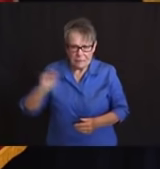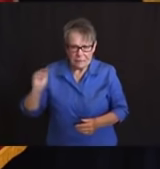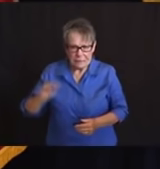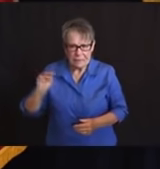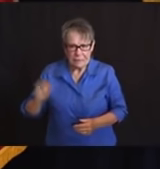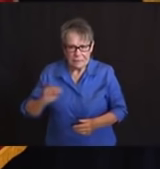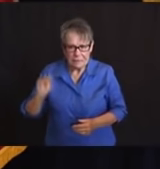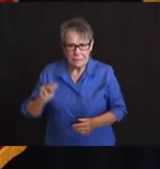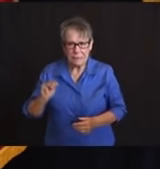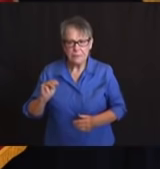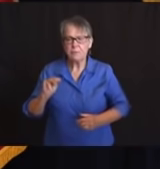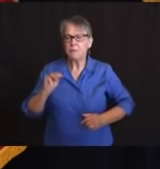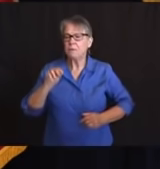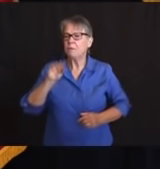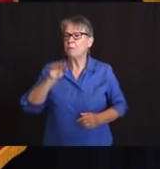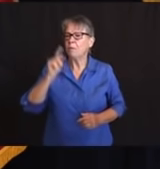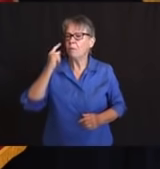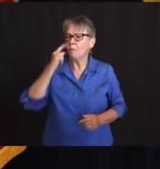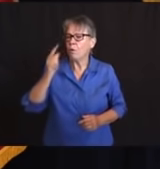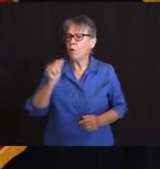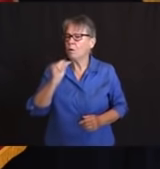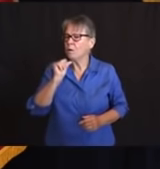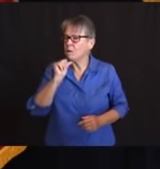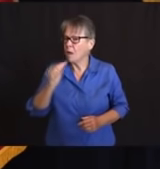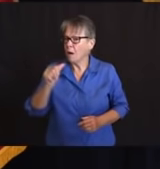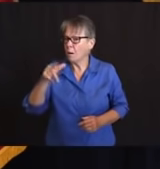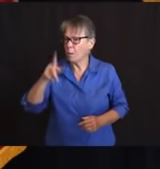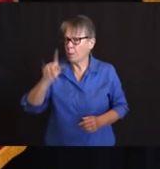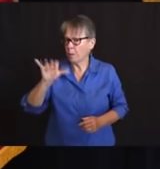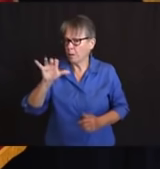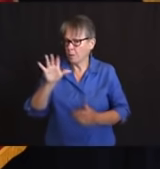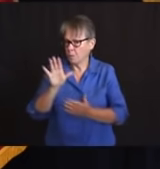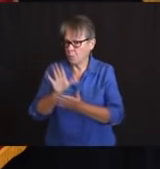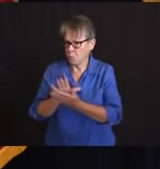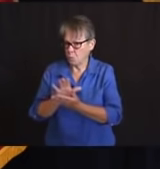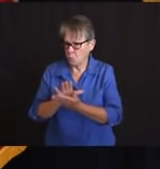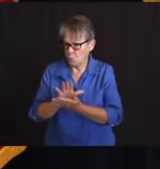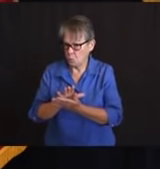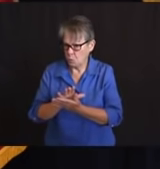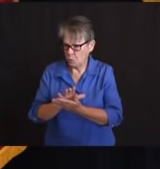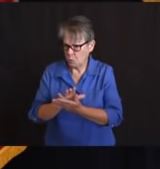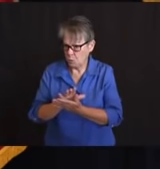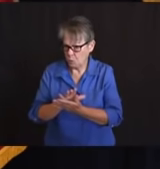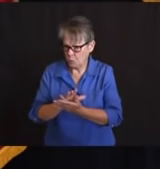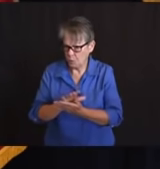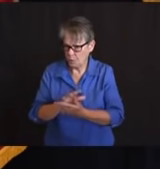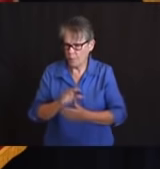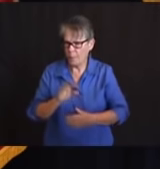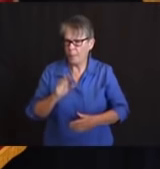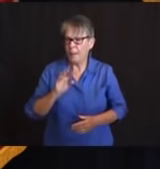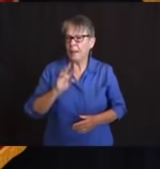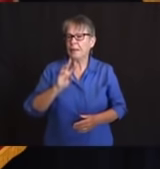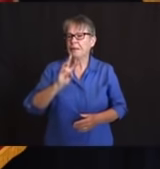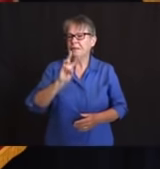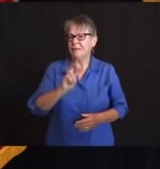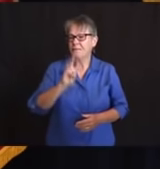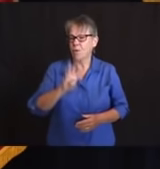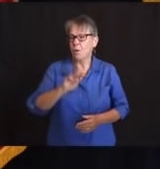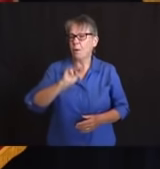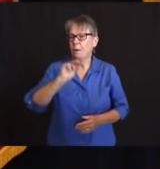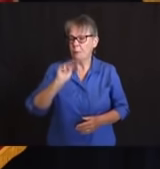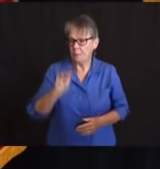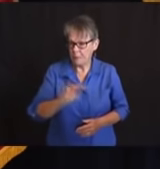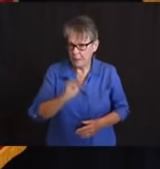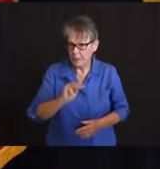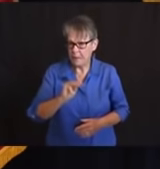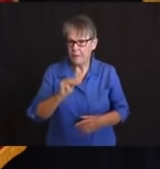That process being developed. But the $54 million was targeted specifically for public schools. All those applications have been approved, and that